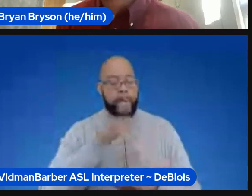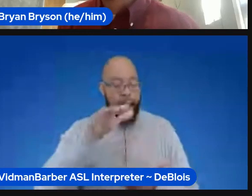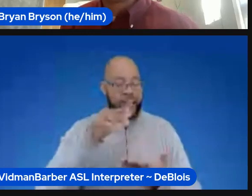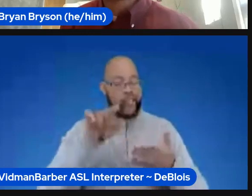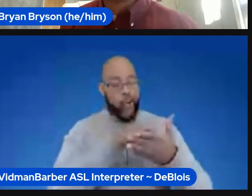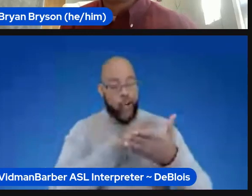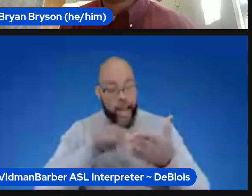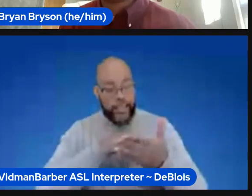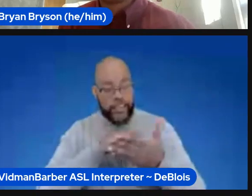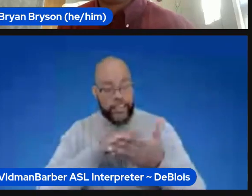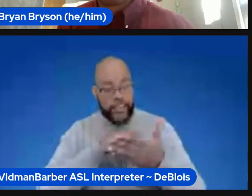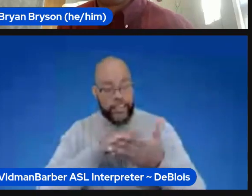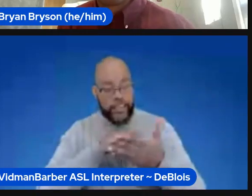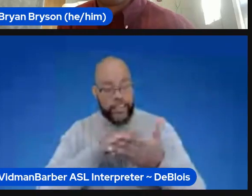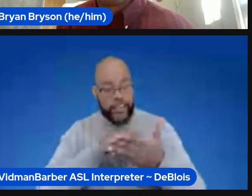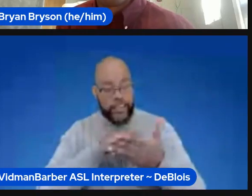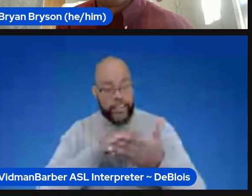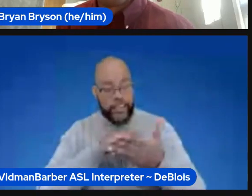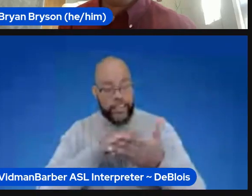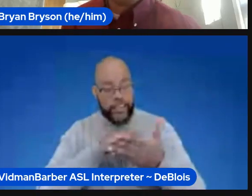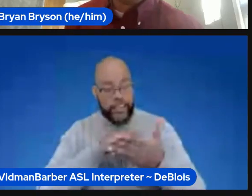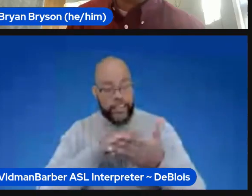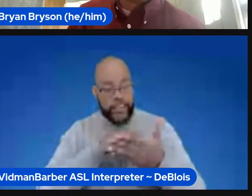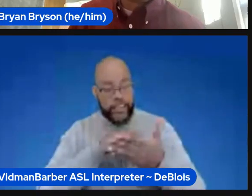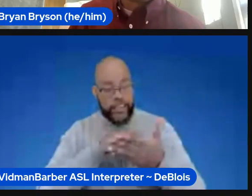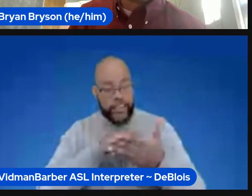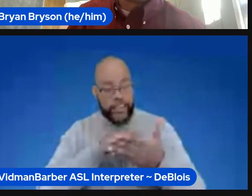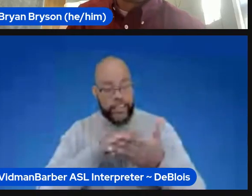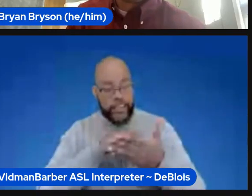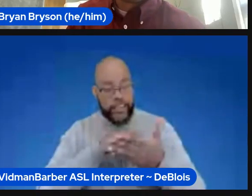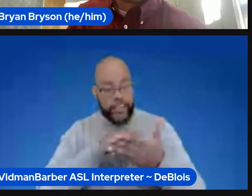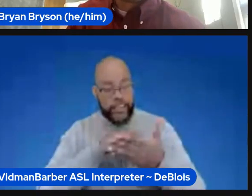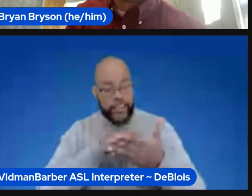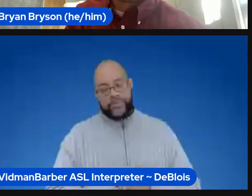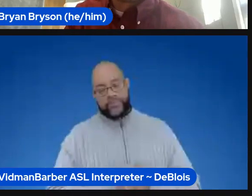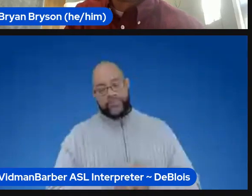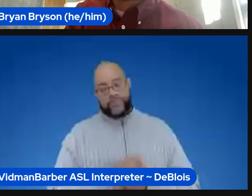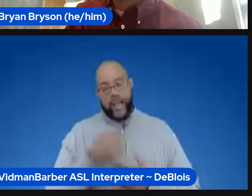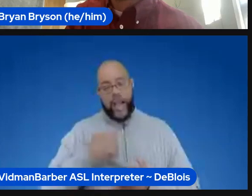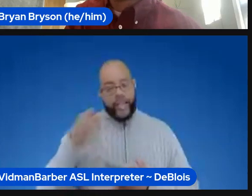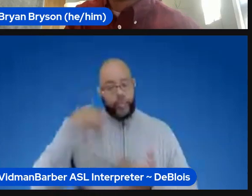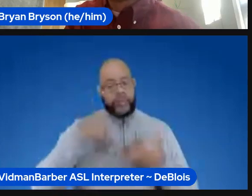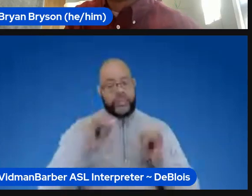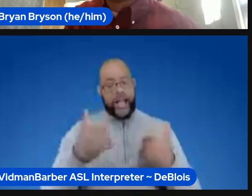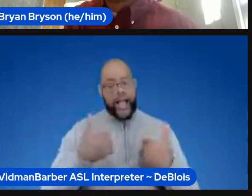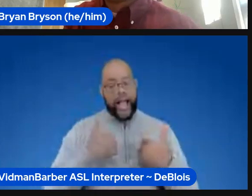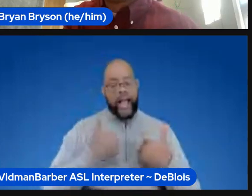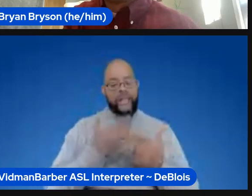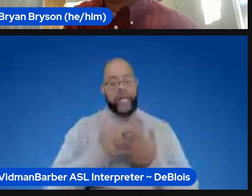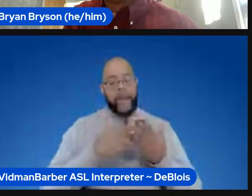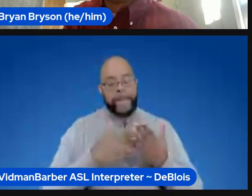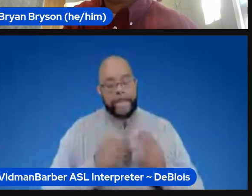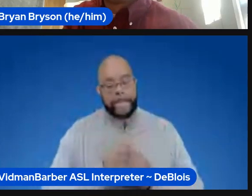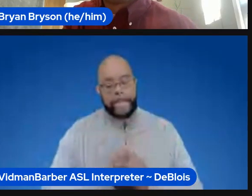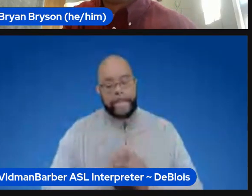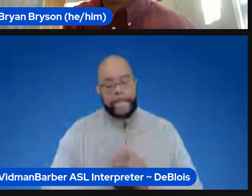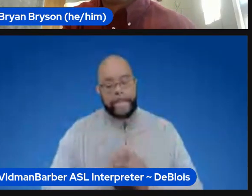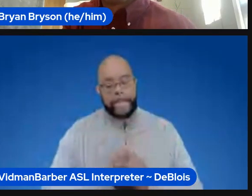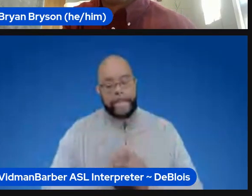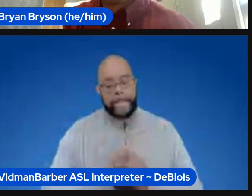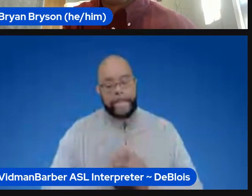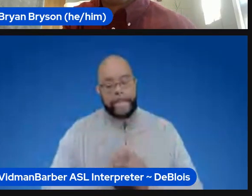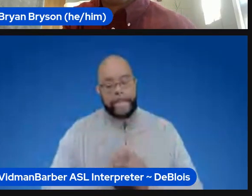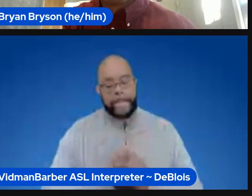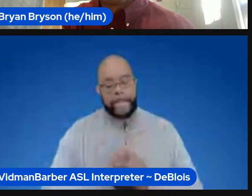in play. But yeah, exactly. I agree. I think we still have some way to